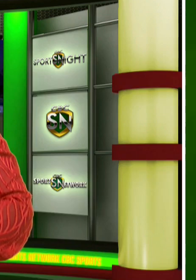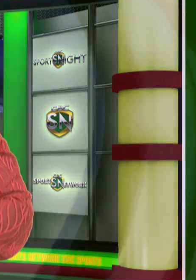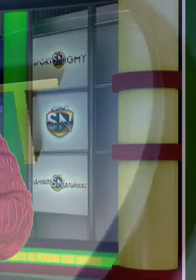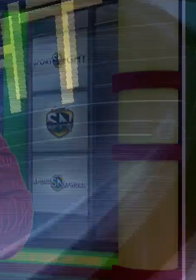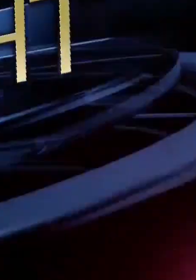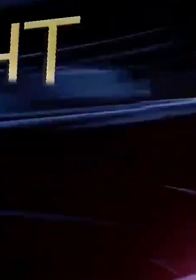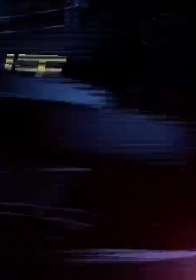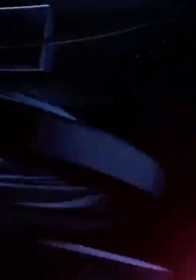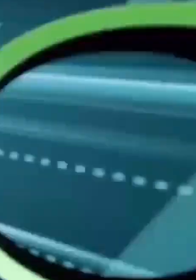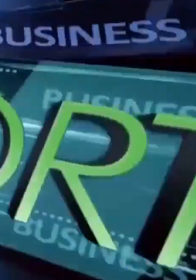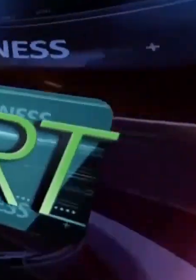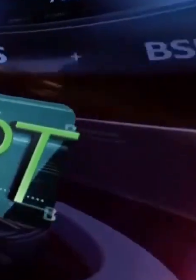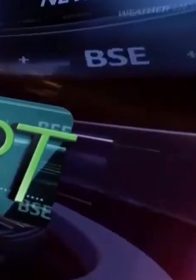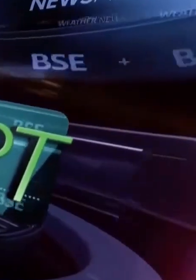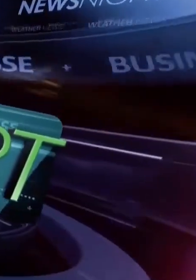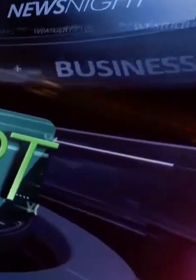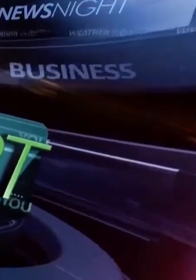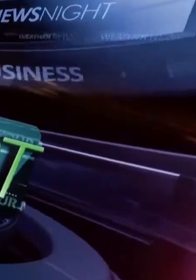Report.